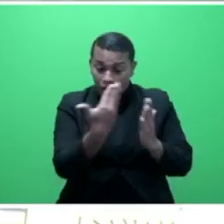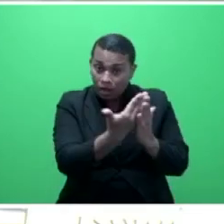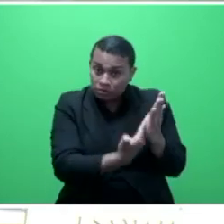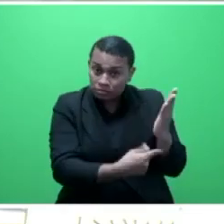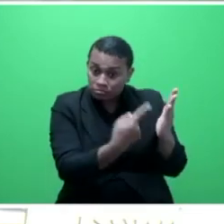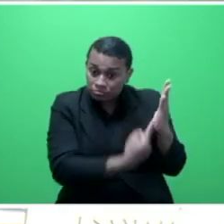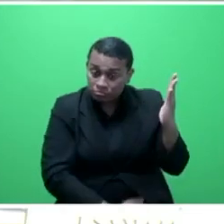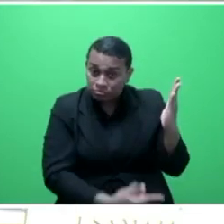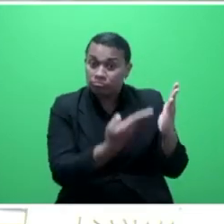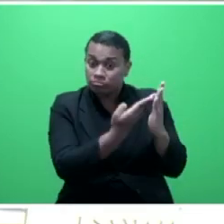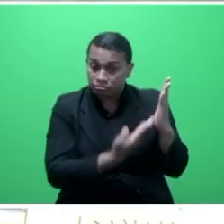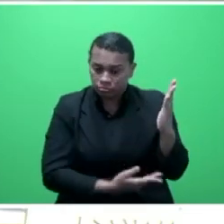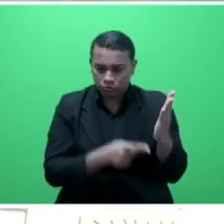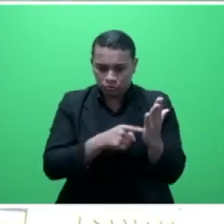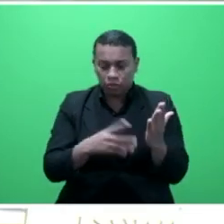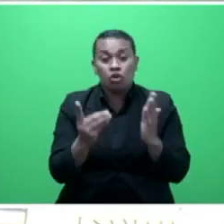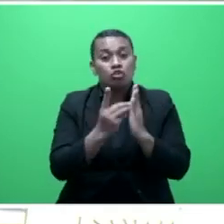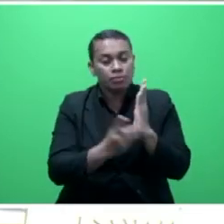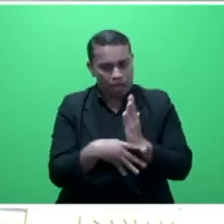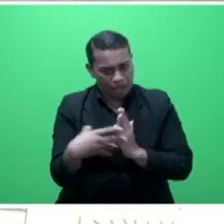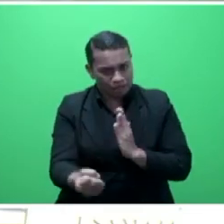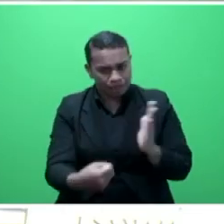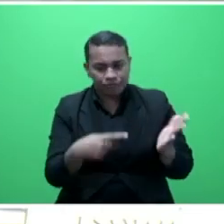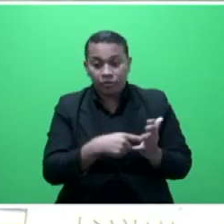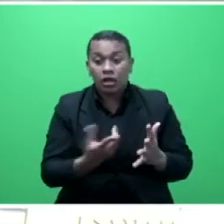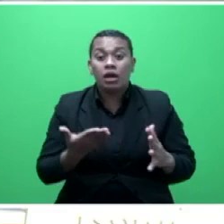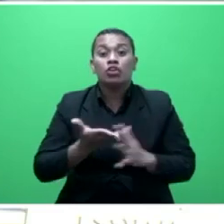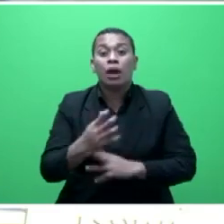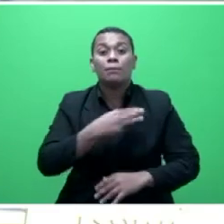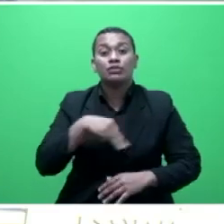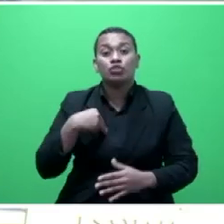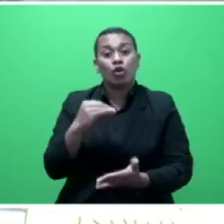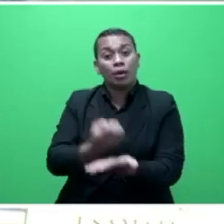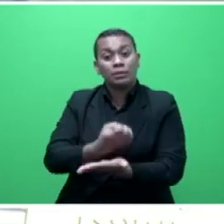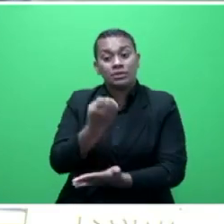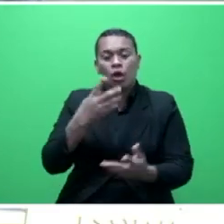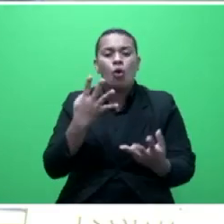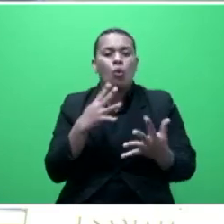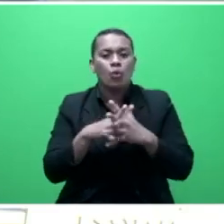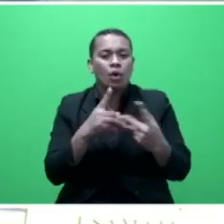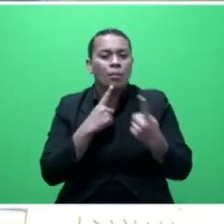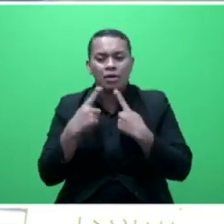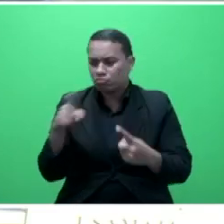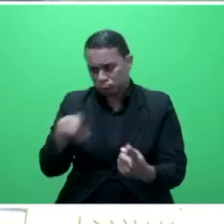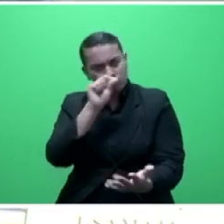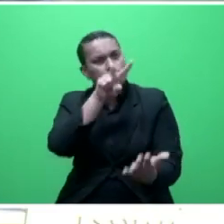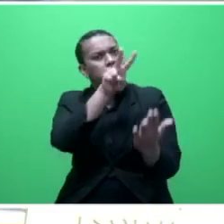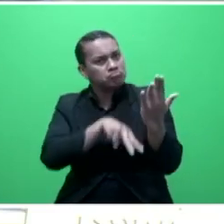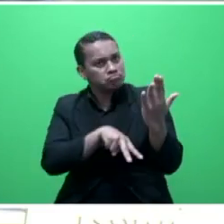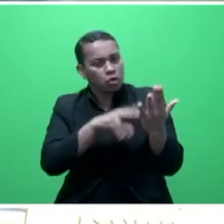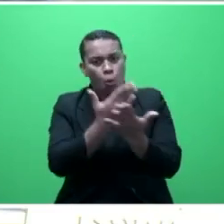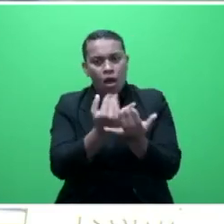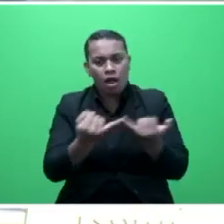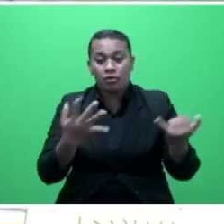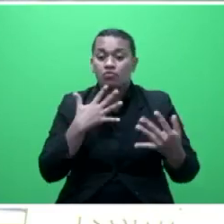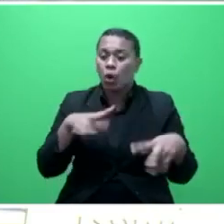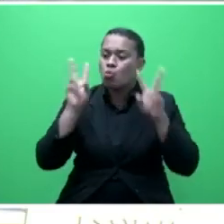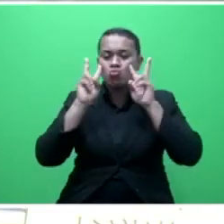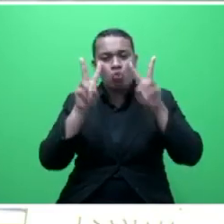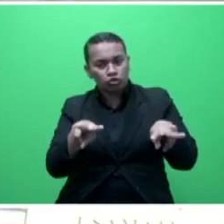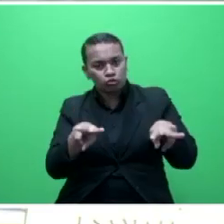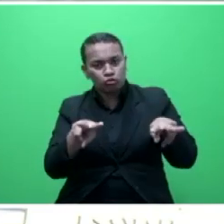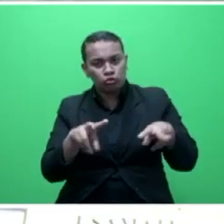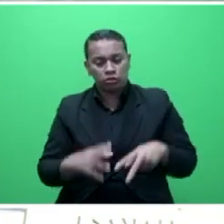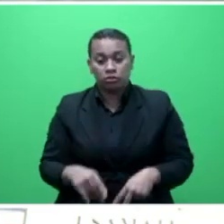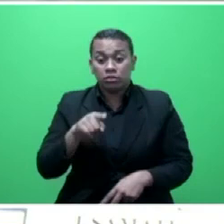supplementary documents on the Ministry of Economy's website. Mr. Speaker, sir, I urge everyone watching, please take advantage of the duty discount of the